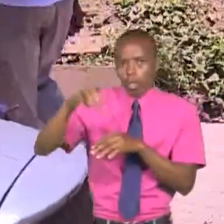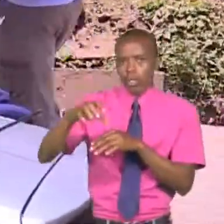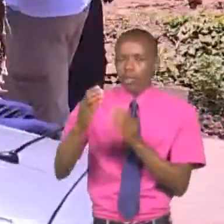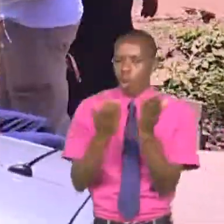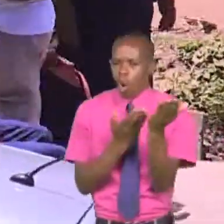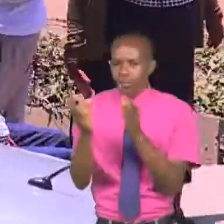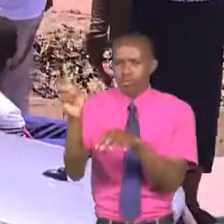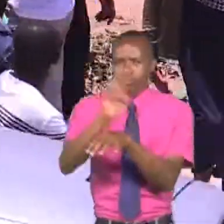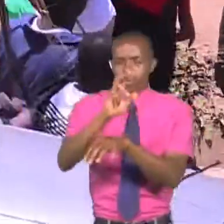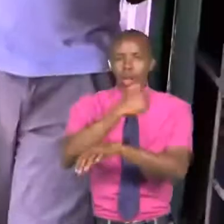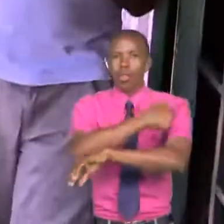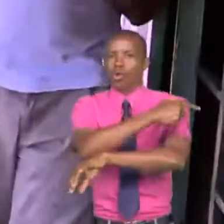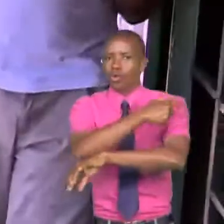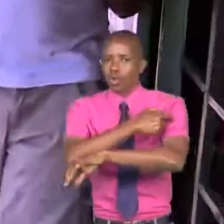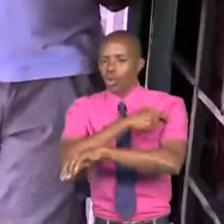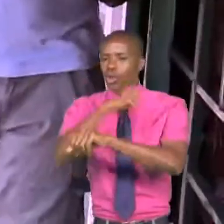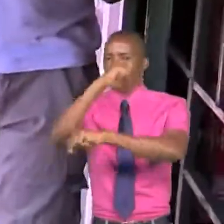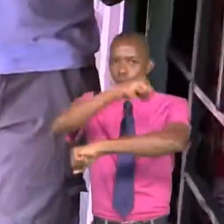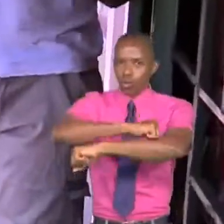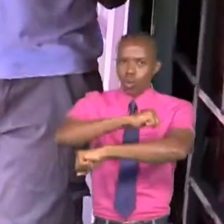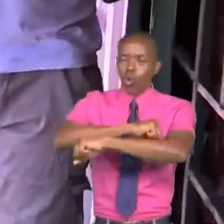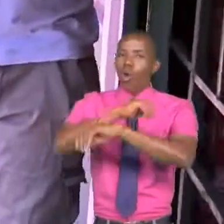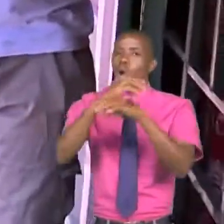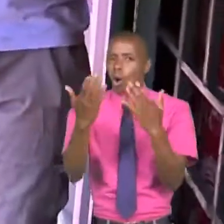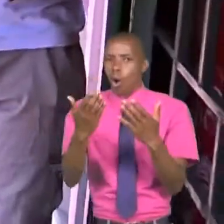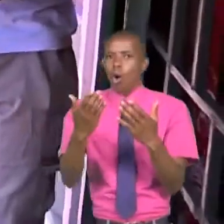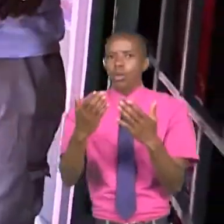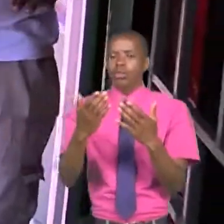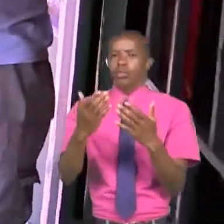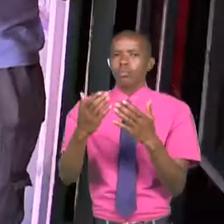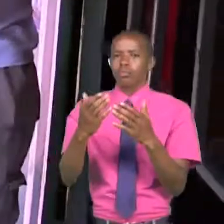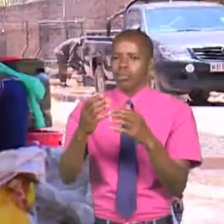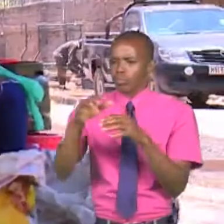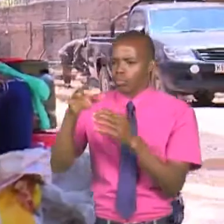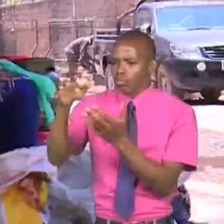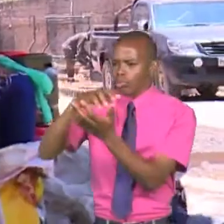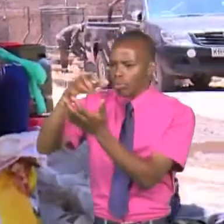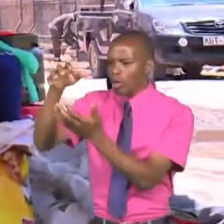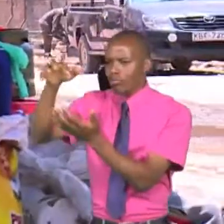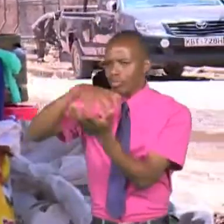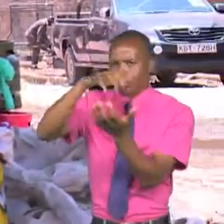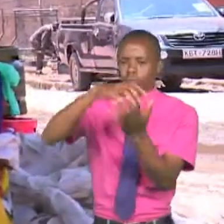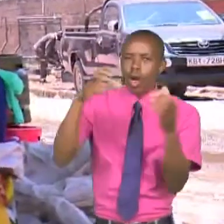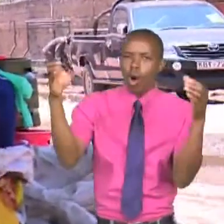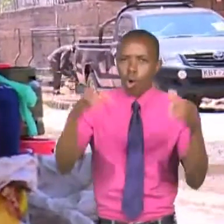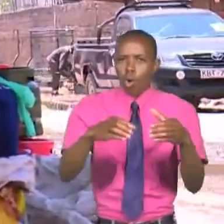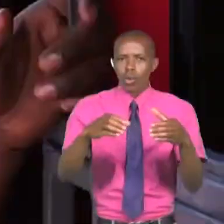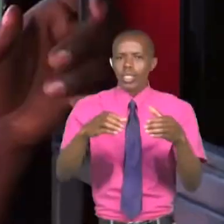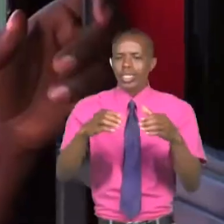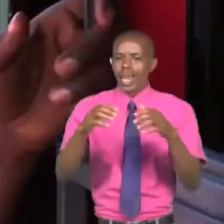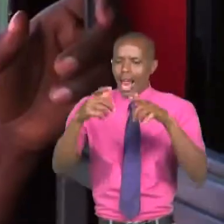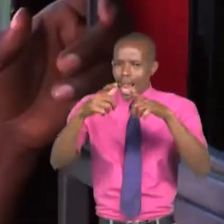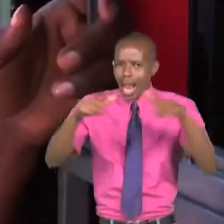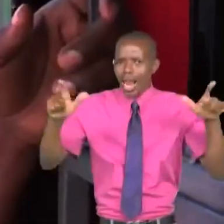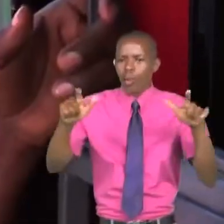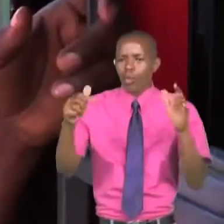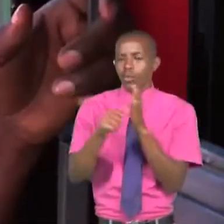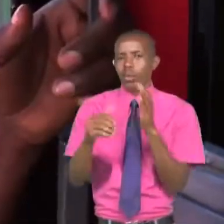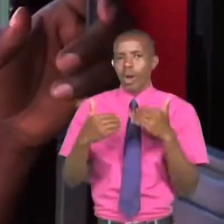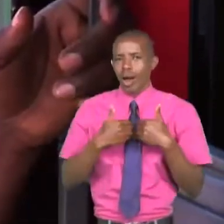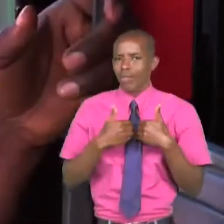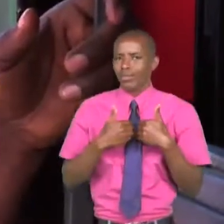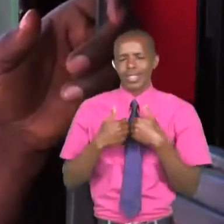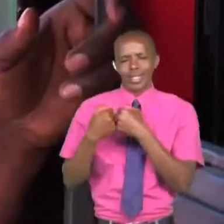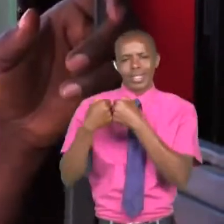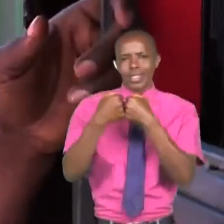in hospitals, at school, or just doing grocery shopping from a community with minimal sign language literacy has been their